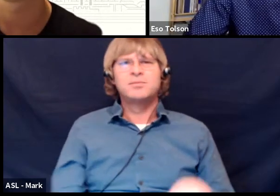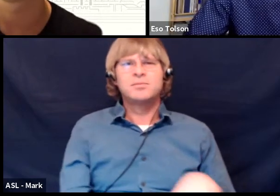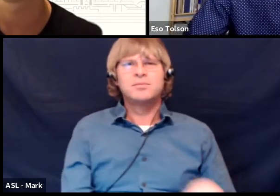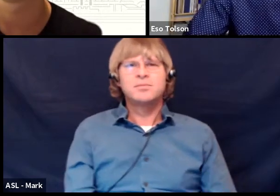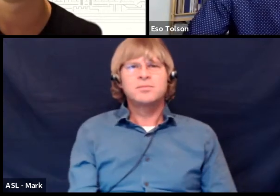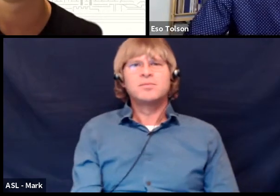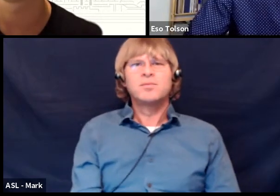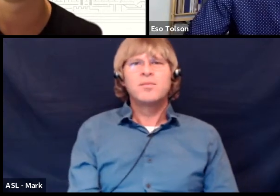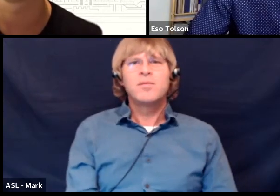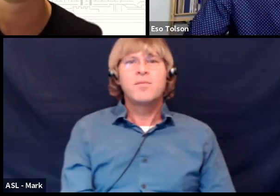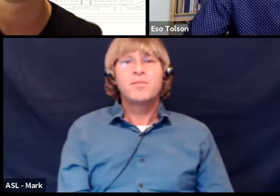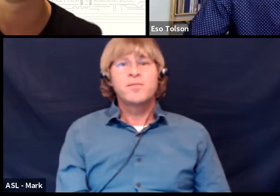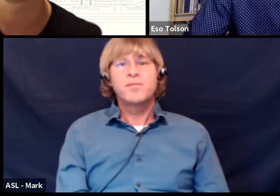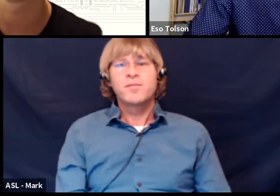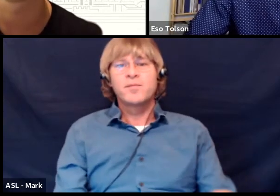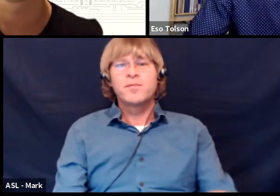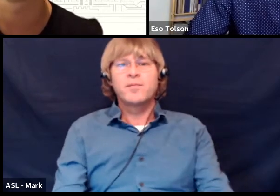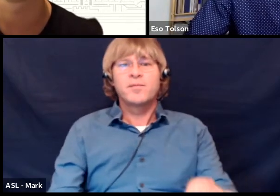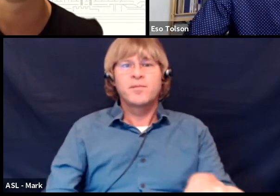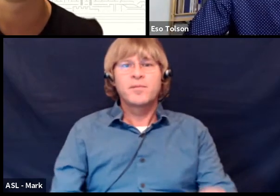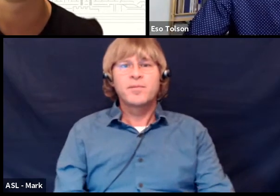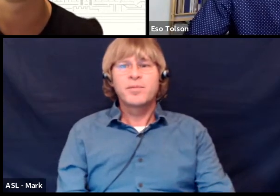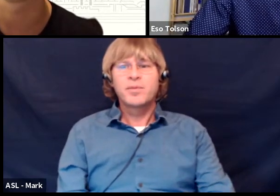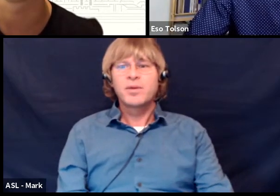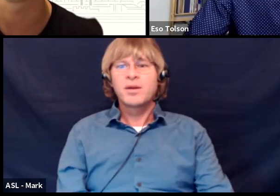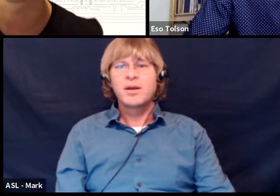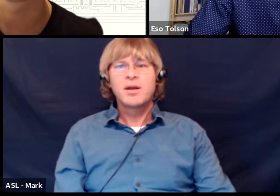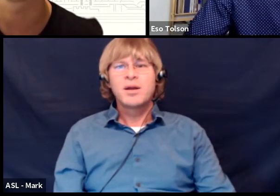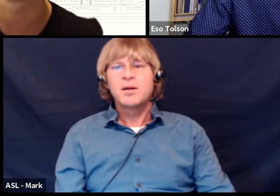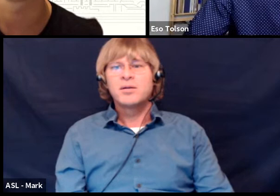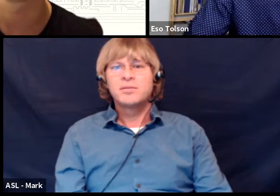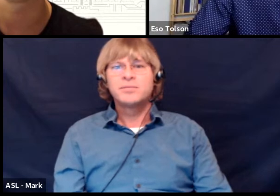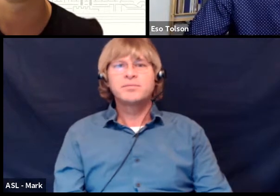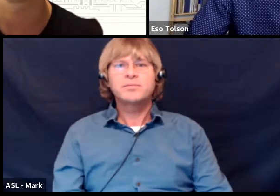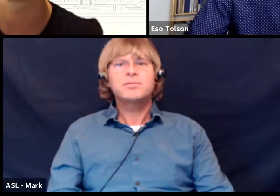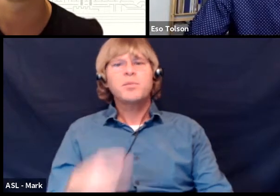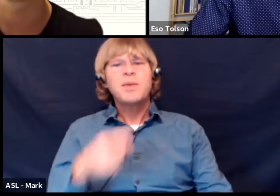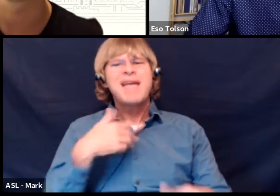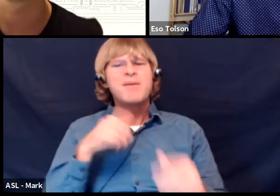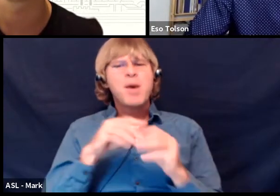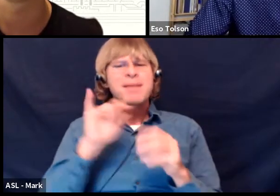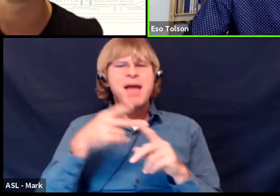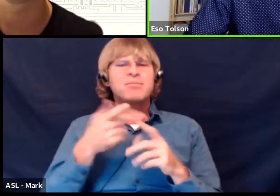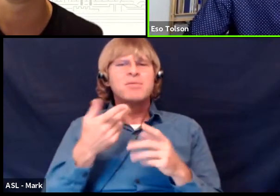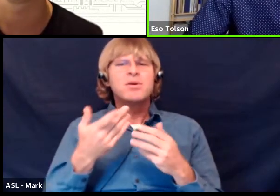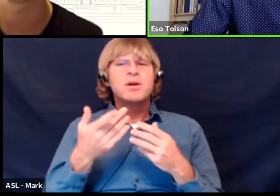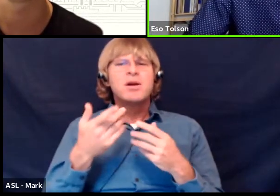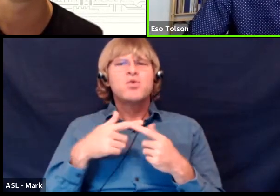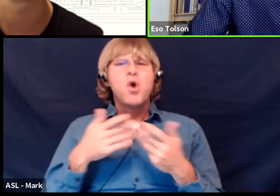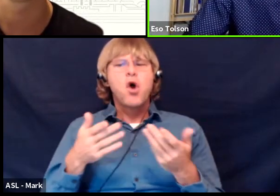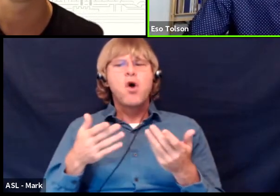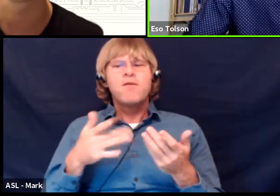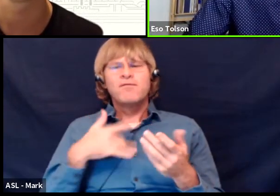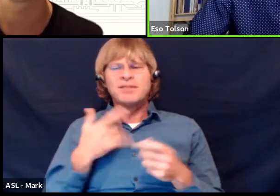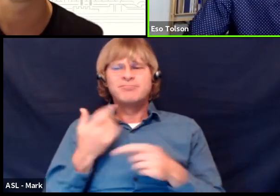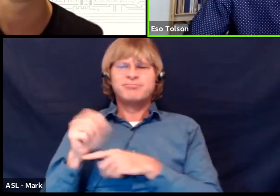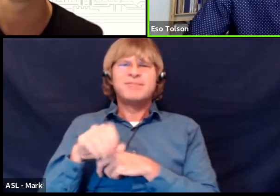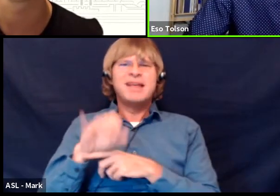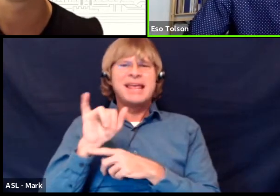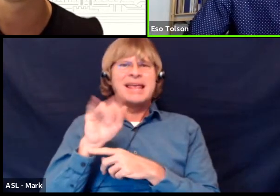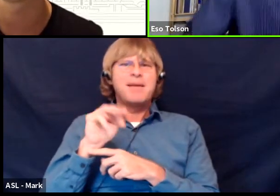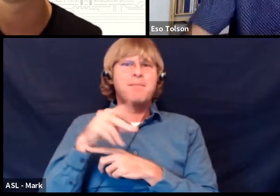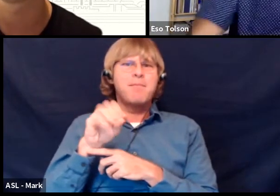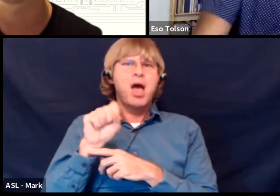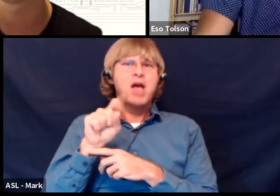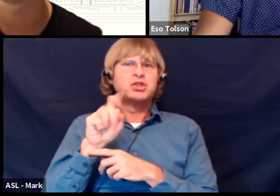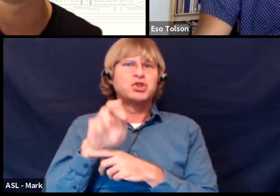Do you have any more comments or tips about overcoming imposter syndrome? Ooh.